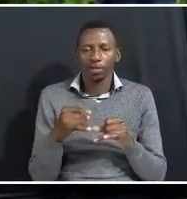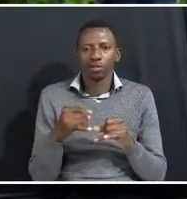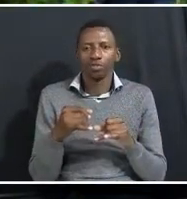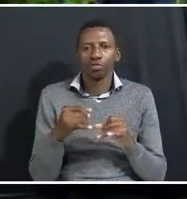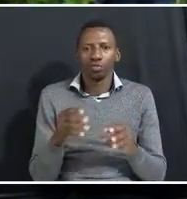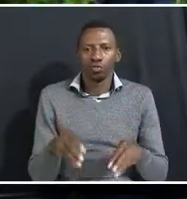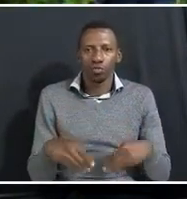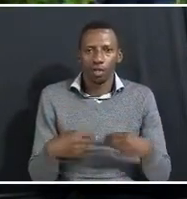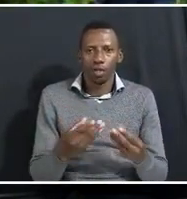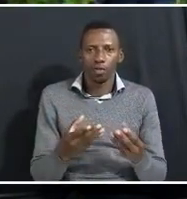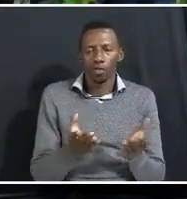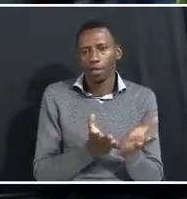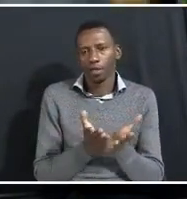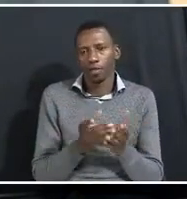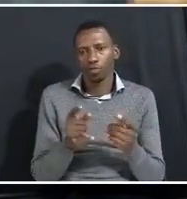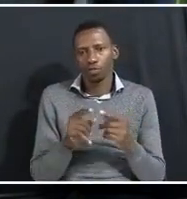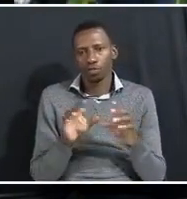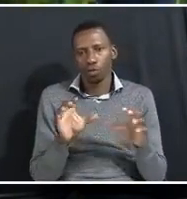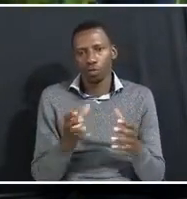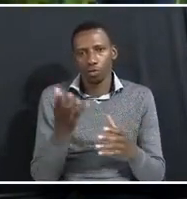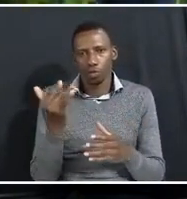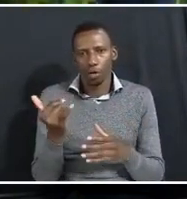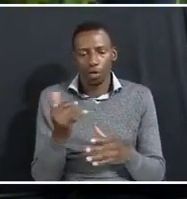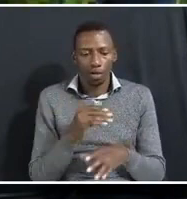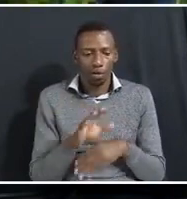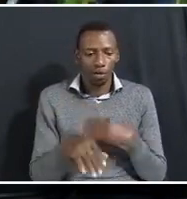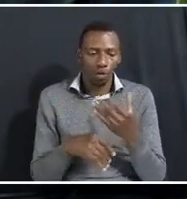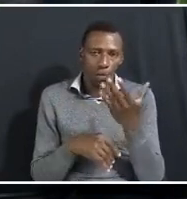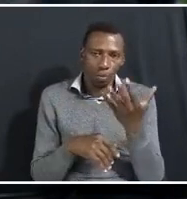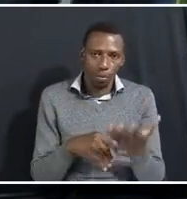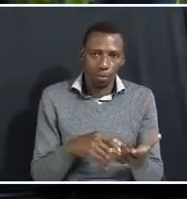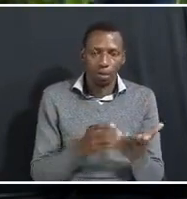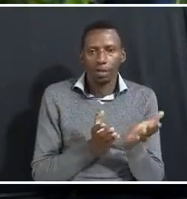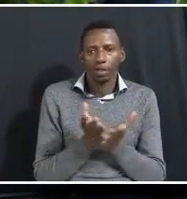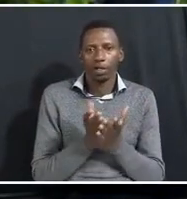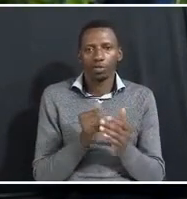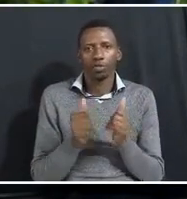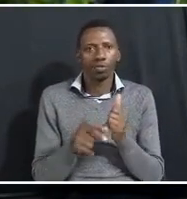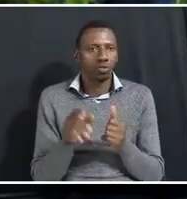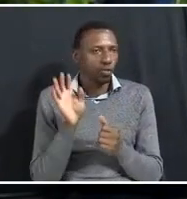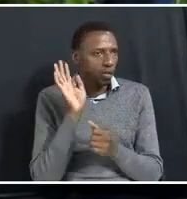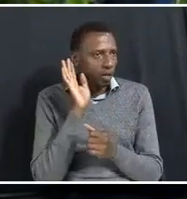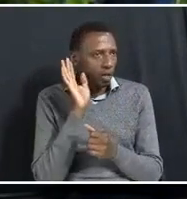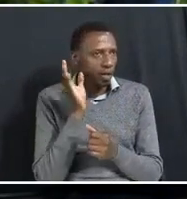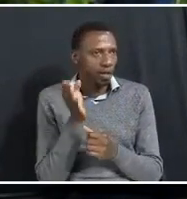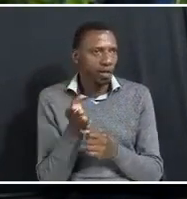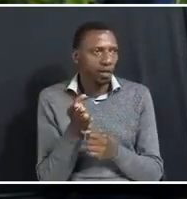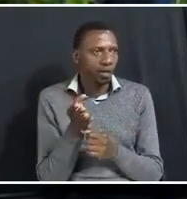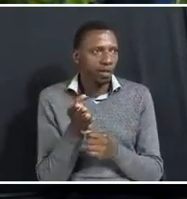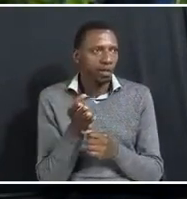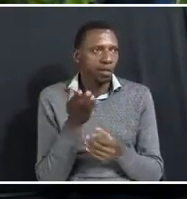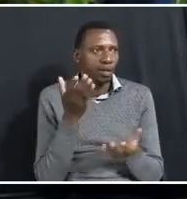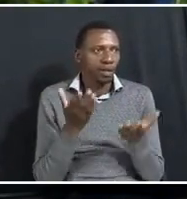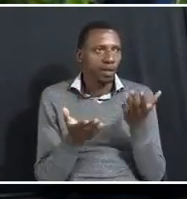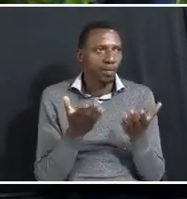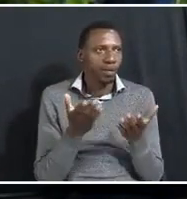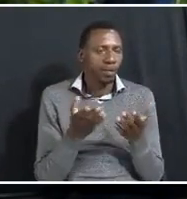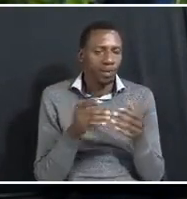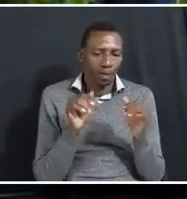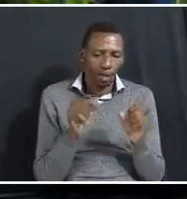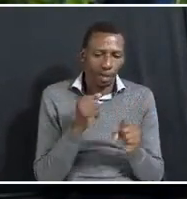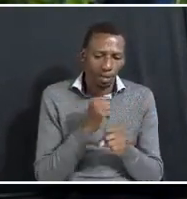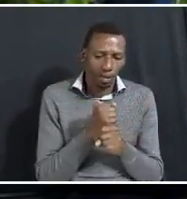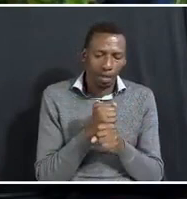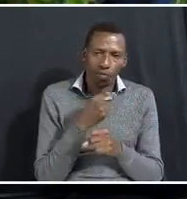service to the community, because all these the services that we hear mentioned here could have actually been done by